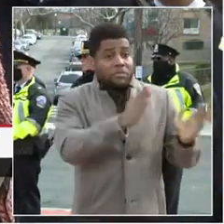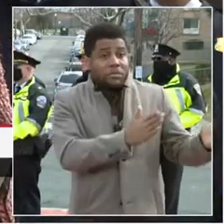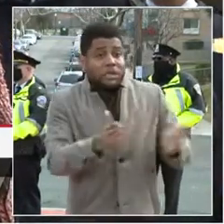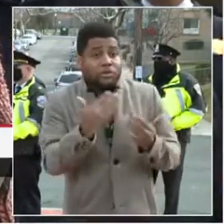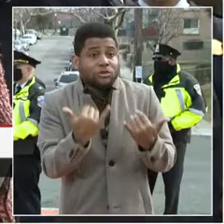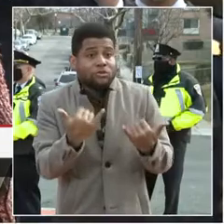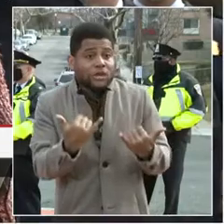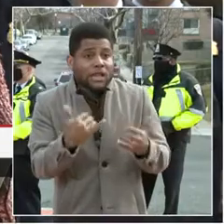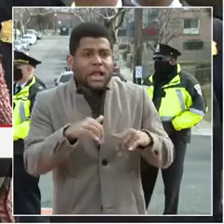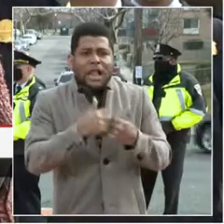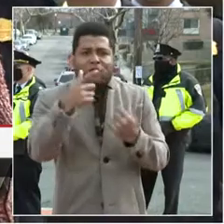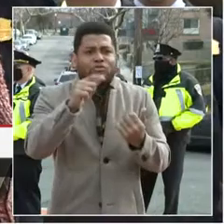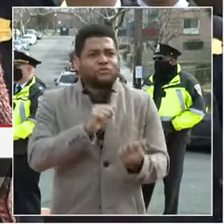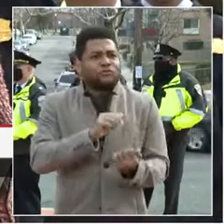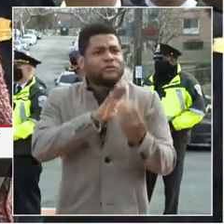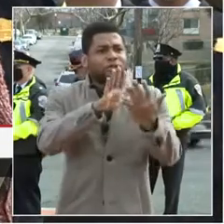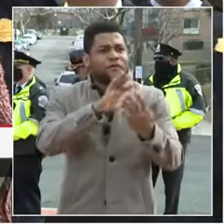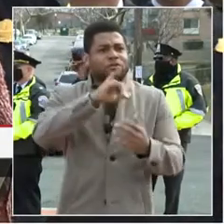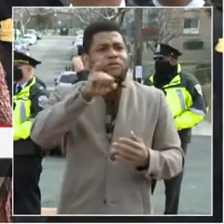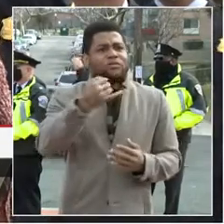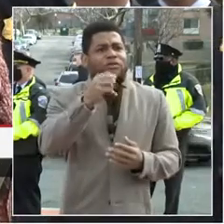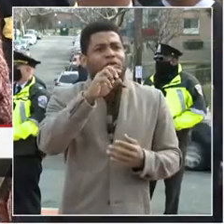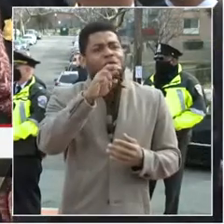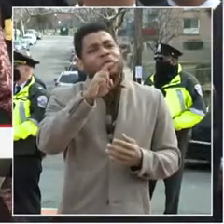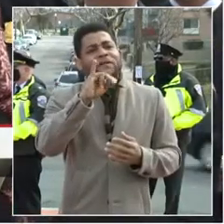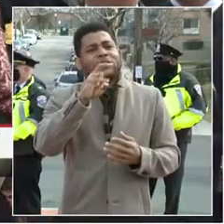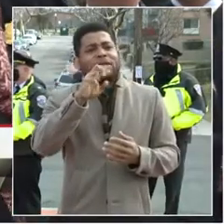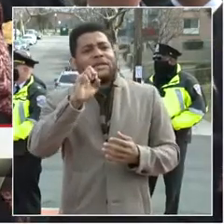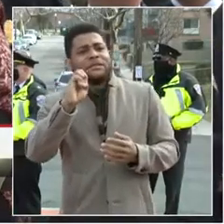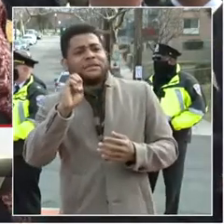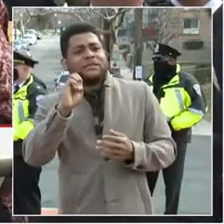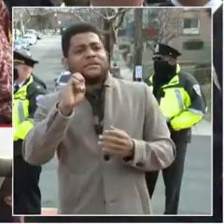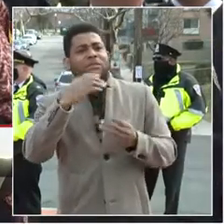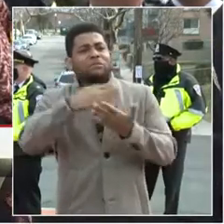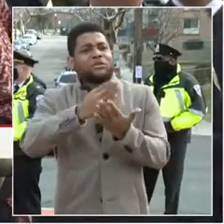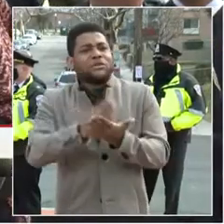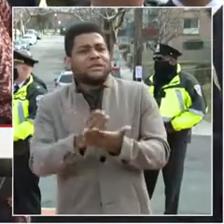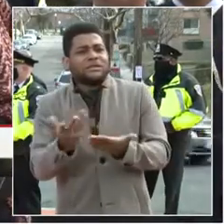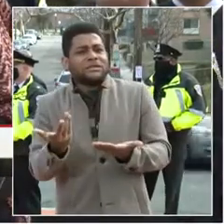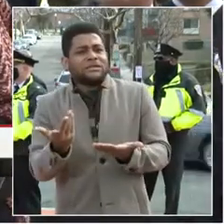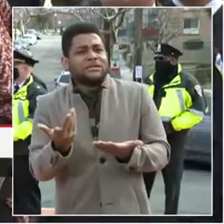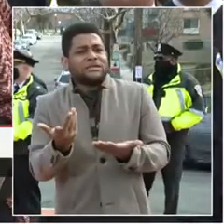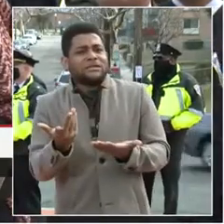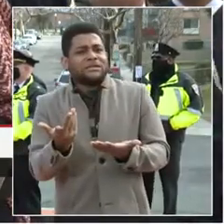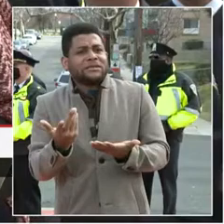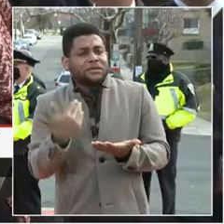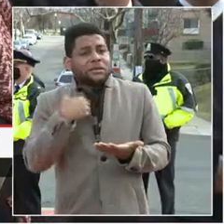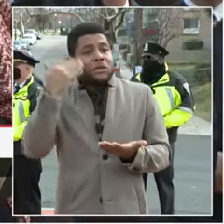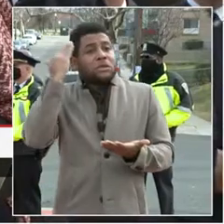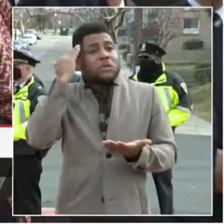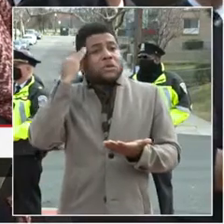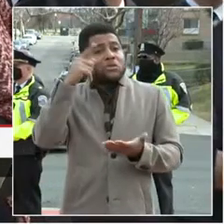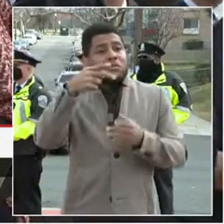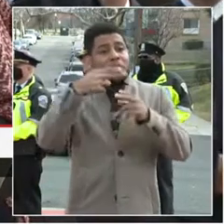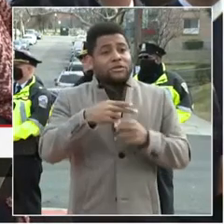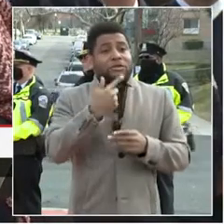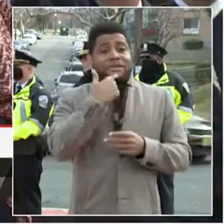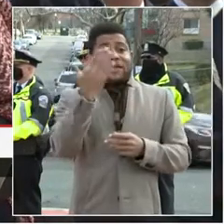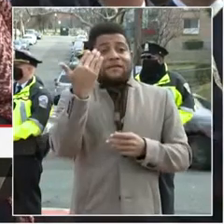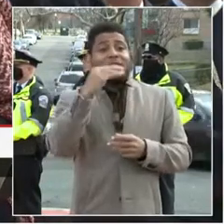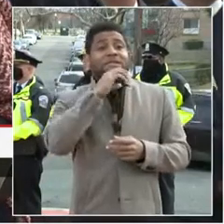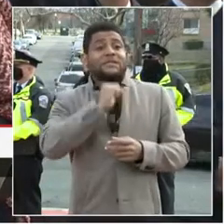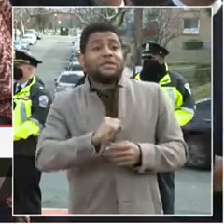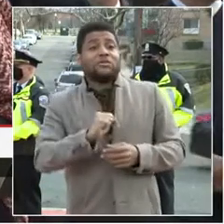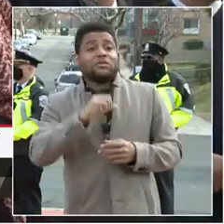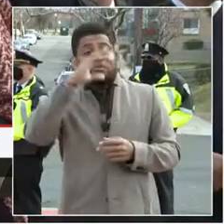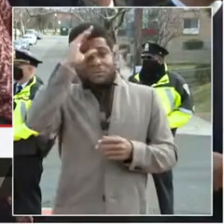address the juvenile portion that both you and the chief have made very clear is very important here, and especially after learning that it was a 15-year-old that was arrested in the